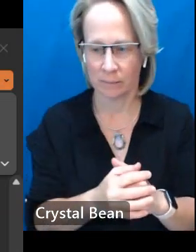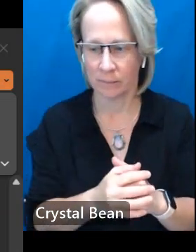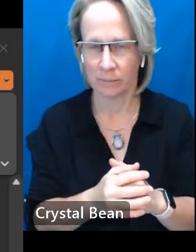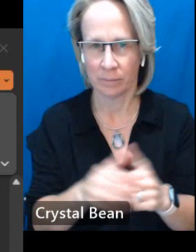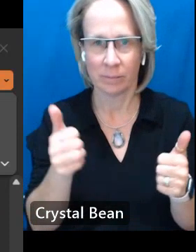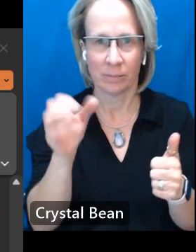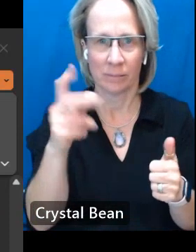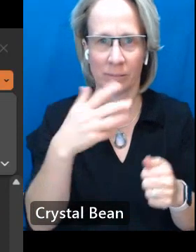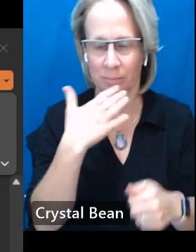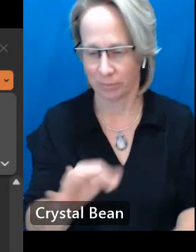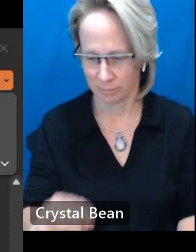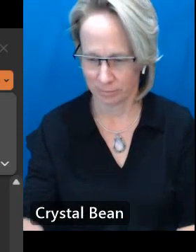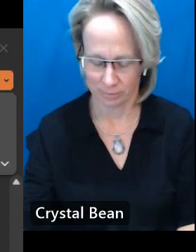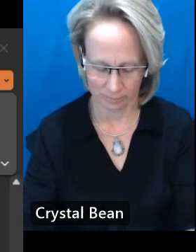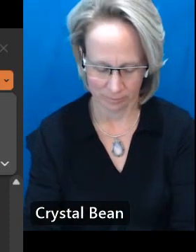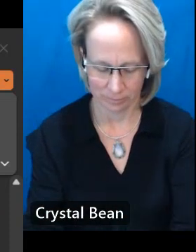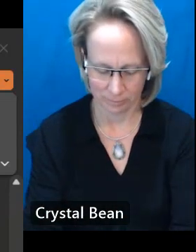problems.